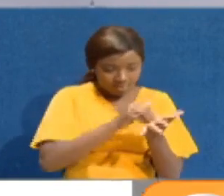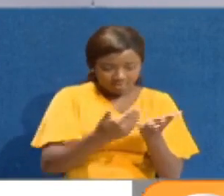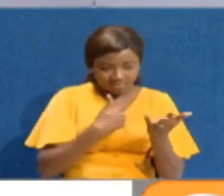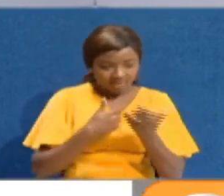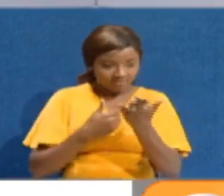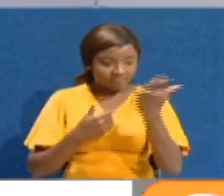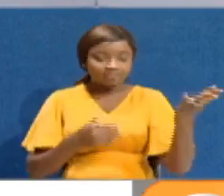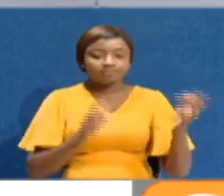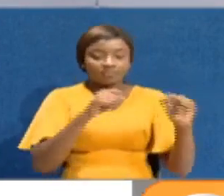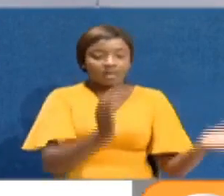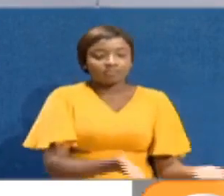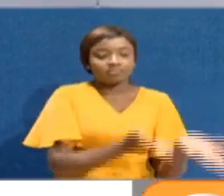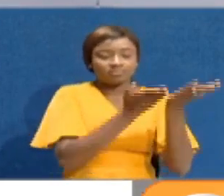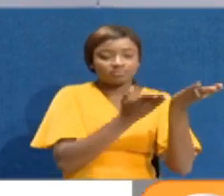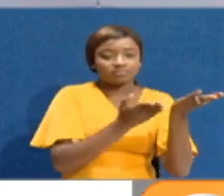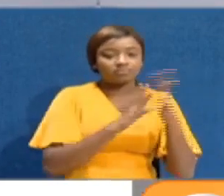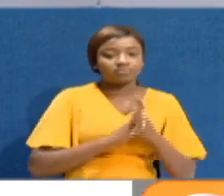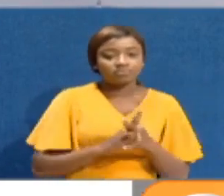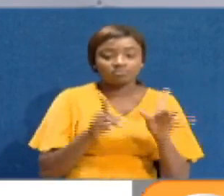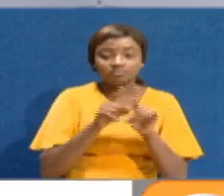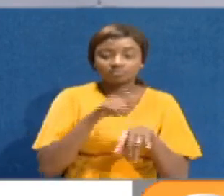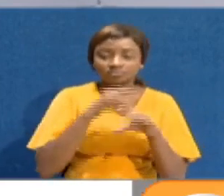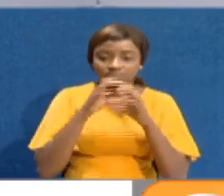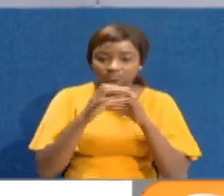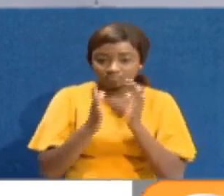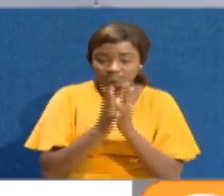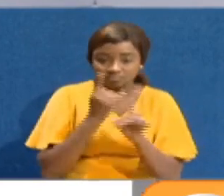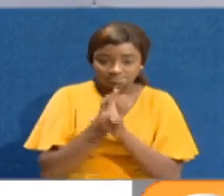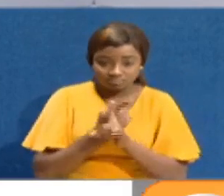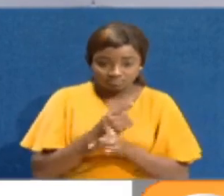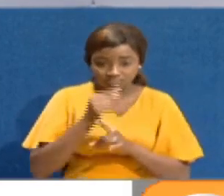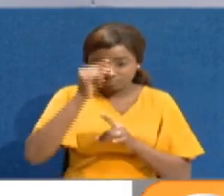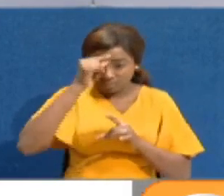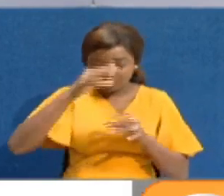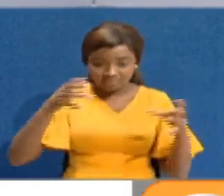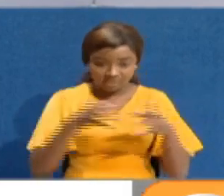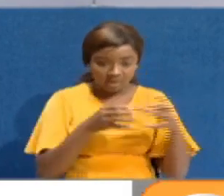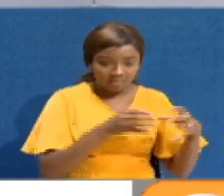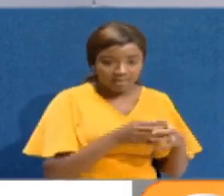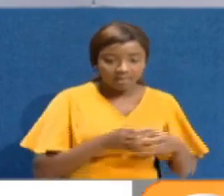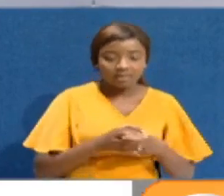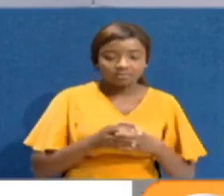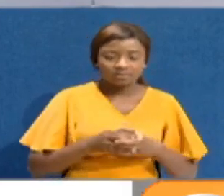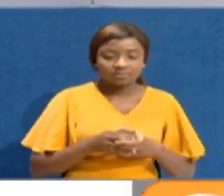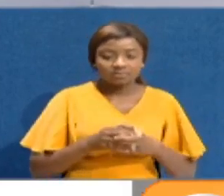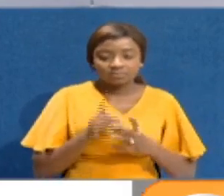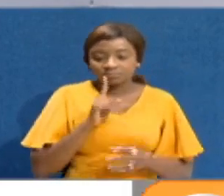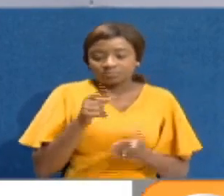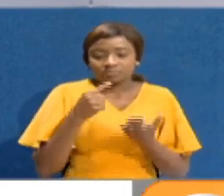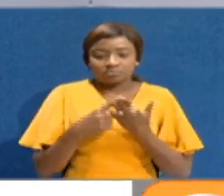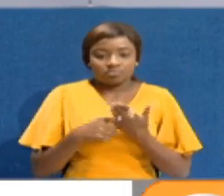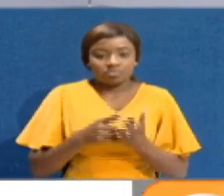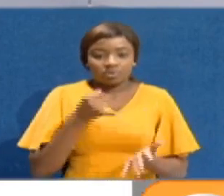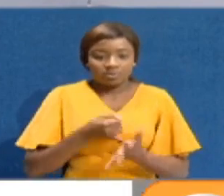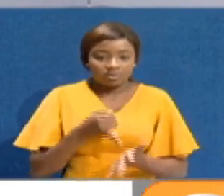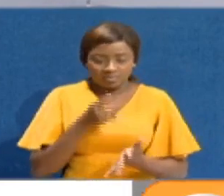state-owned enterprises, perhaps speaking to some parastatals that they may be seeking to collapse. It also goes on to talk about this program being